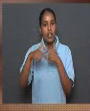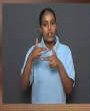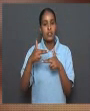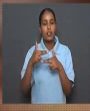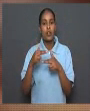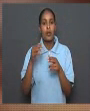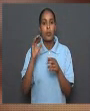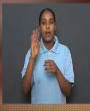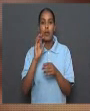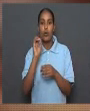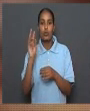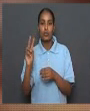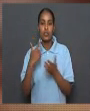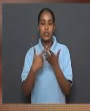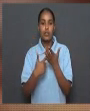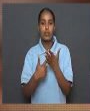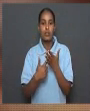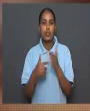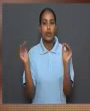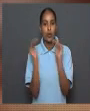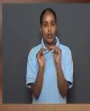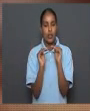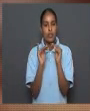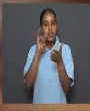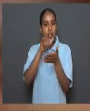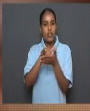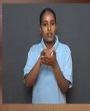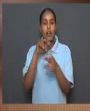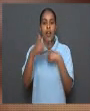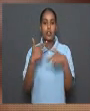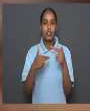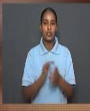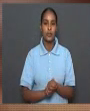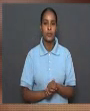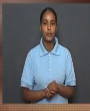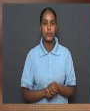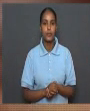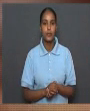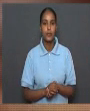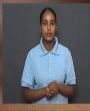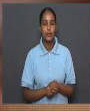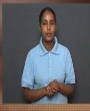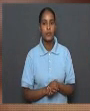oxygen. This is the equation for that reaction.